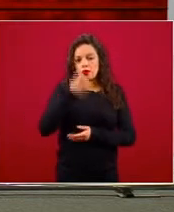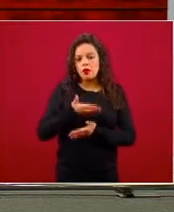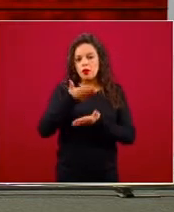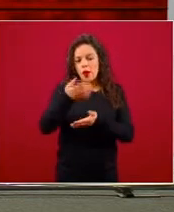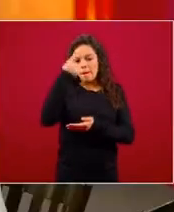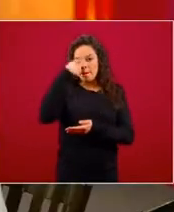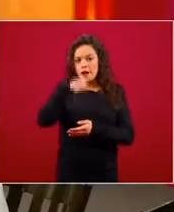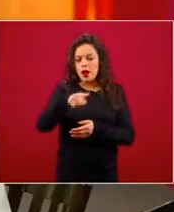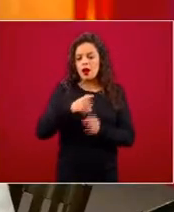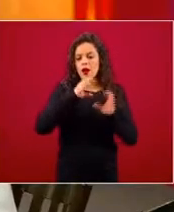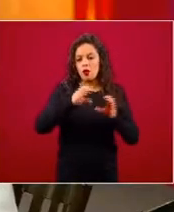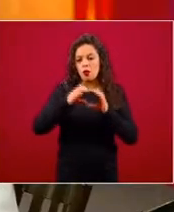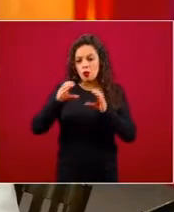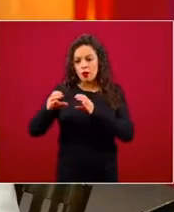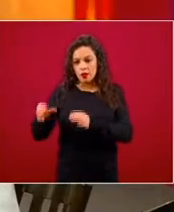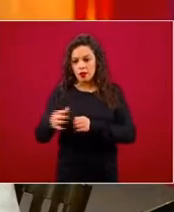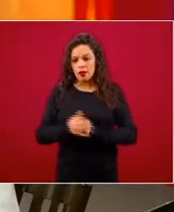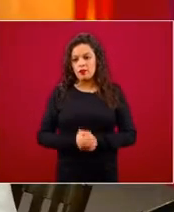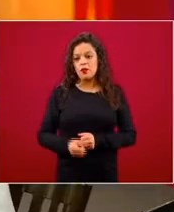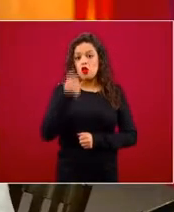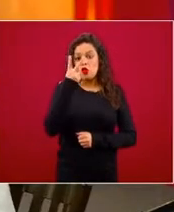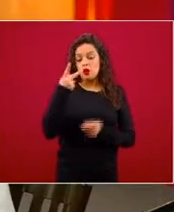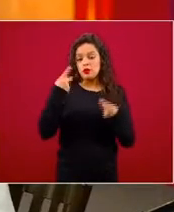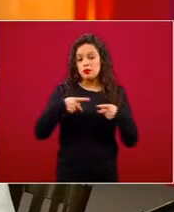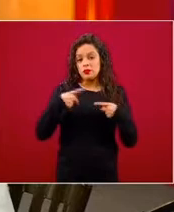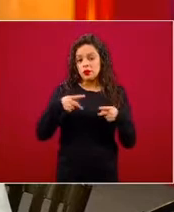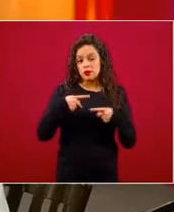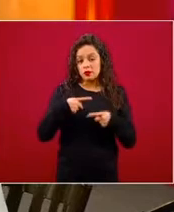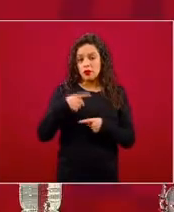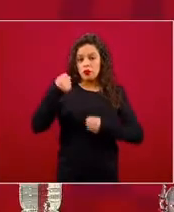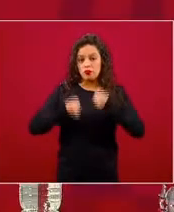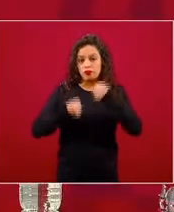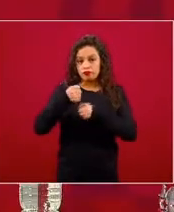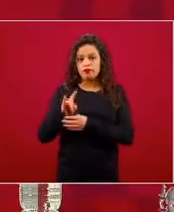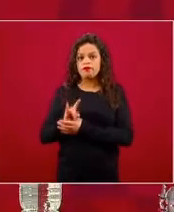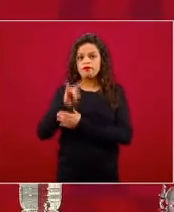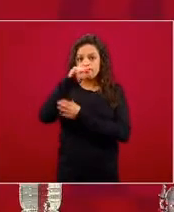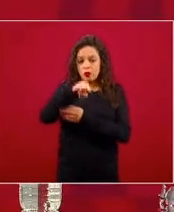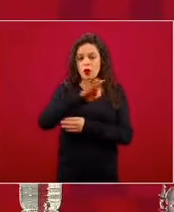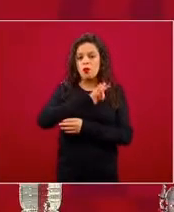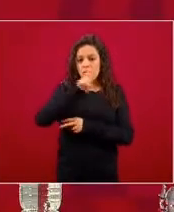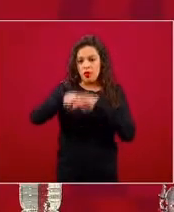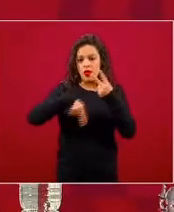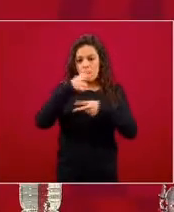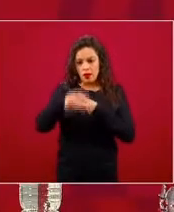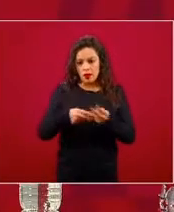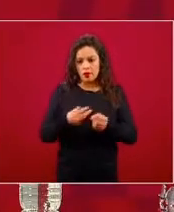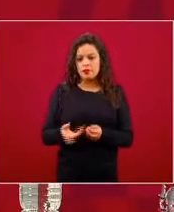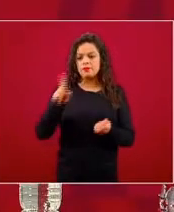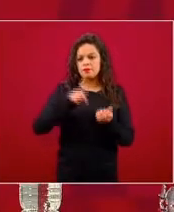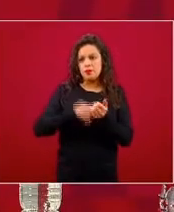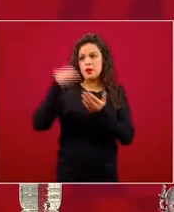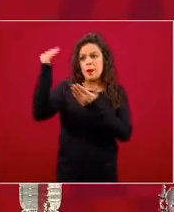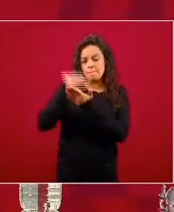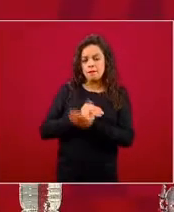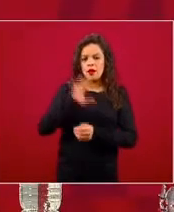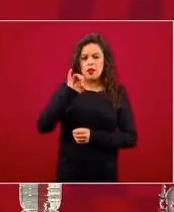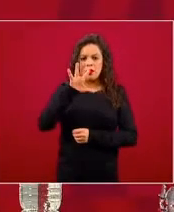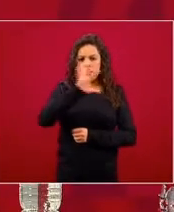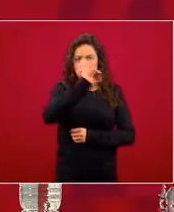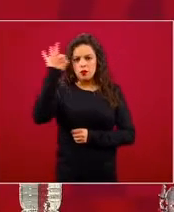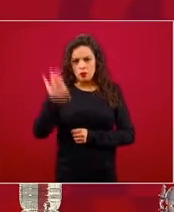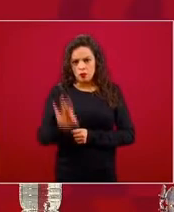What we chose to do was to limit the entrance of people, 2 people per car. We did have a decrease of 35% to the